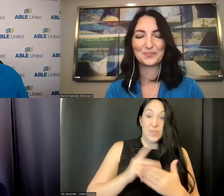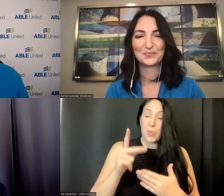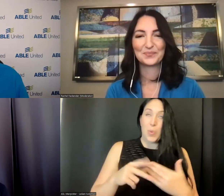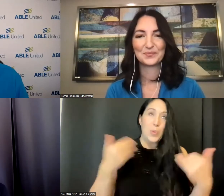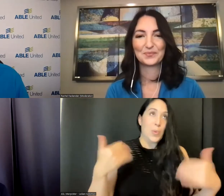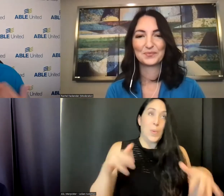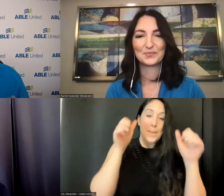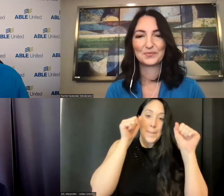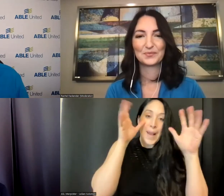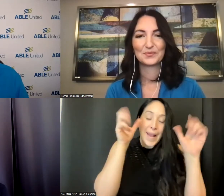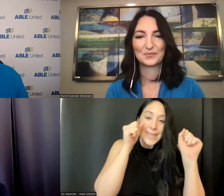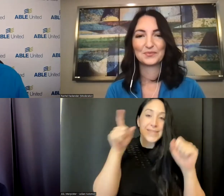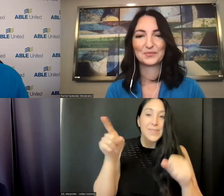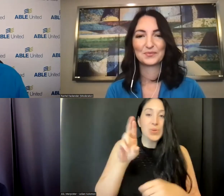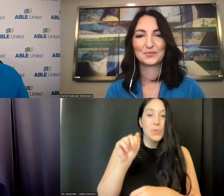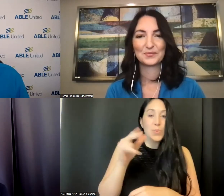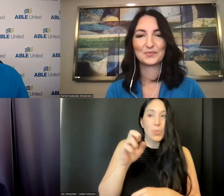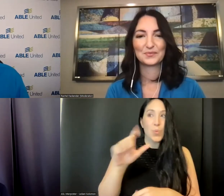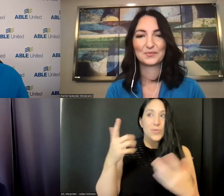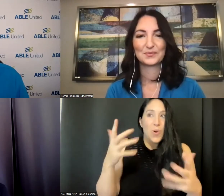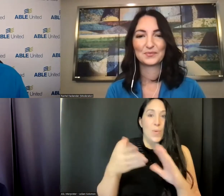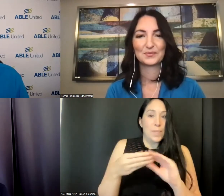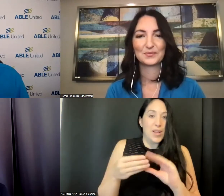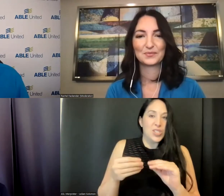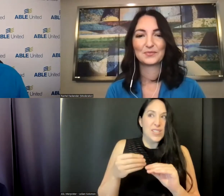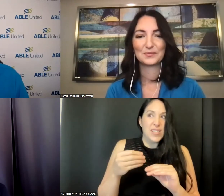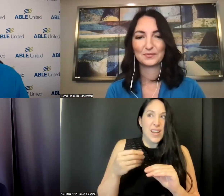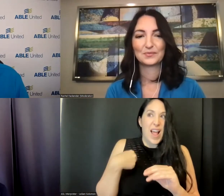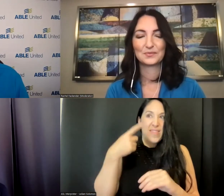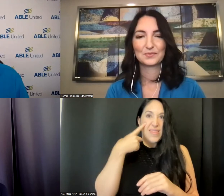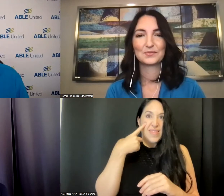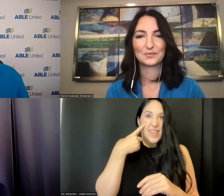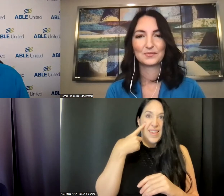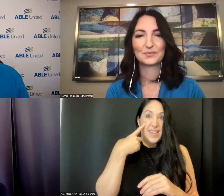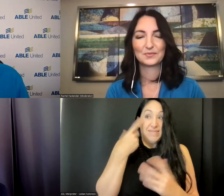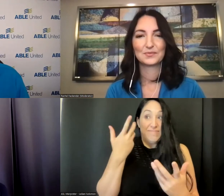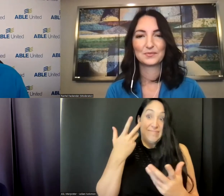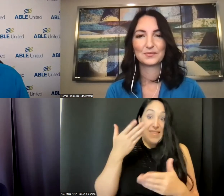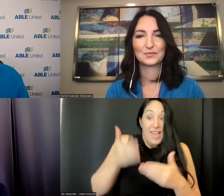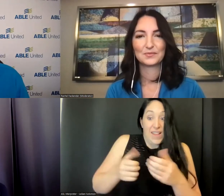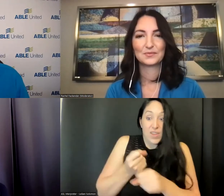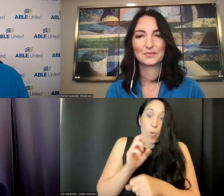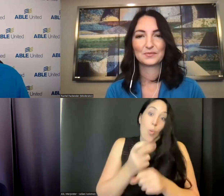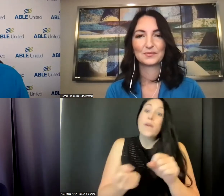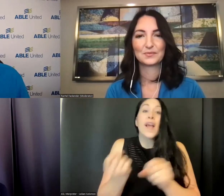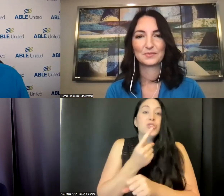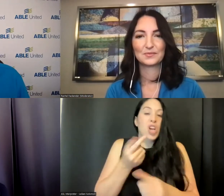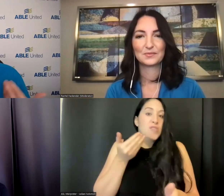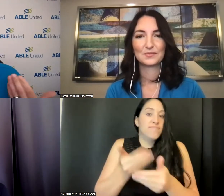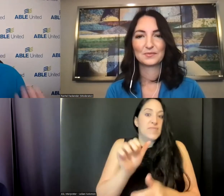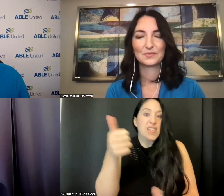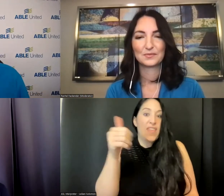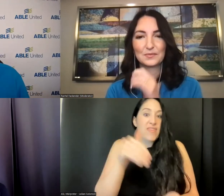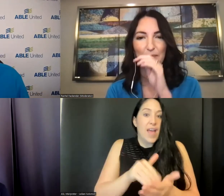mentioned, we're getting close to 10,000. I think we'll hit it, if not by the end of the year, early next year, of how many people enrolled. But since